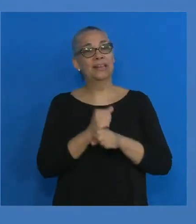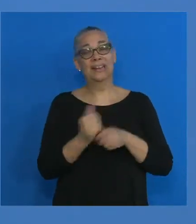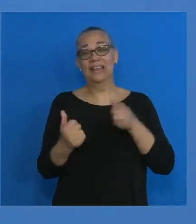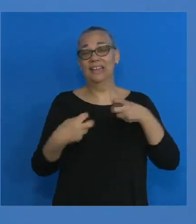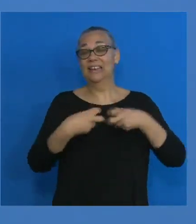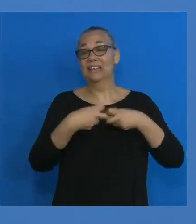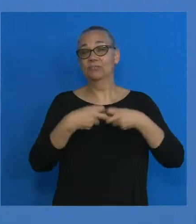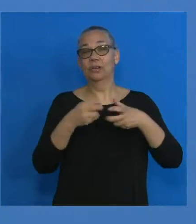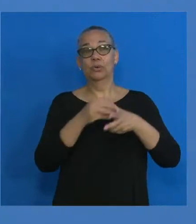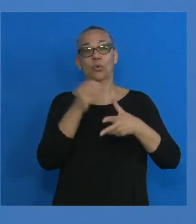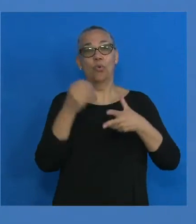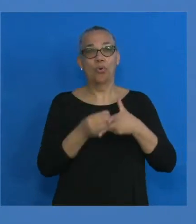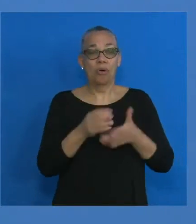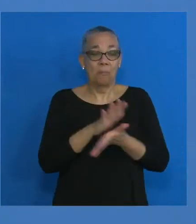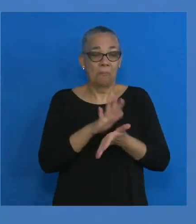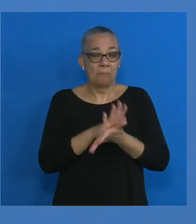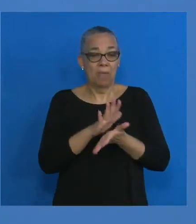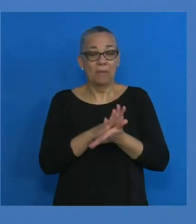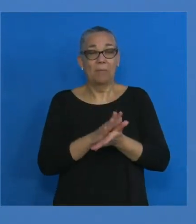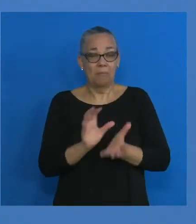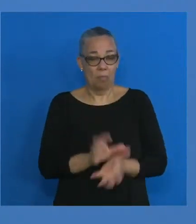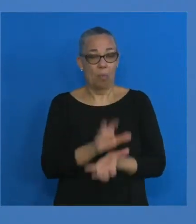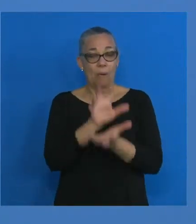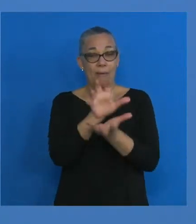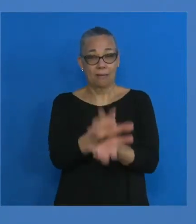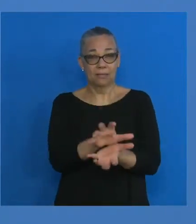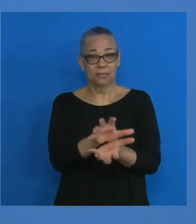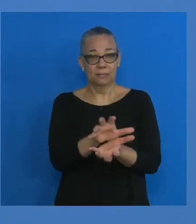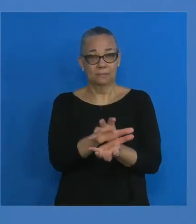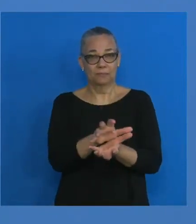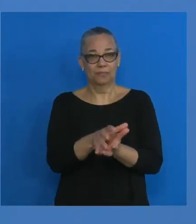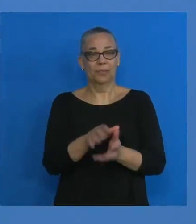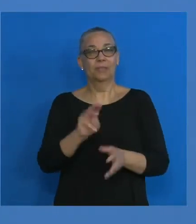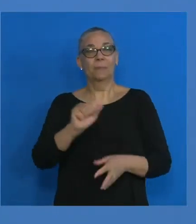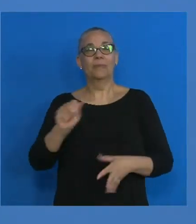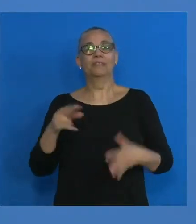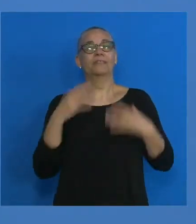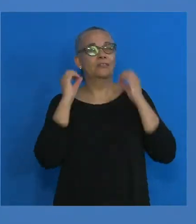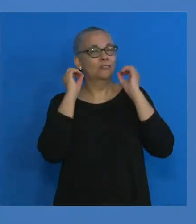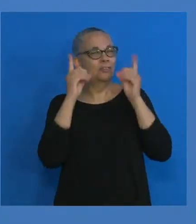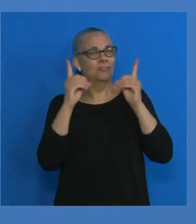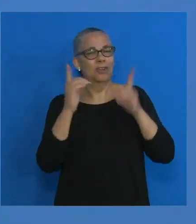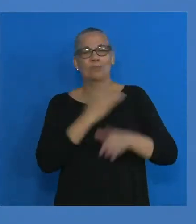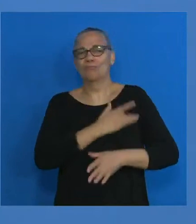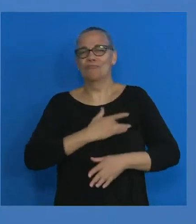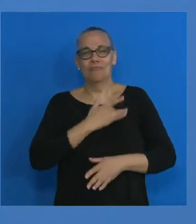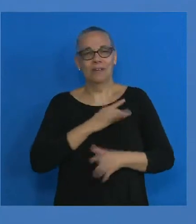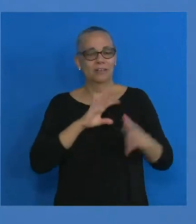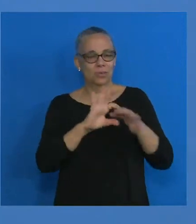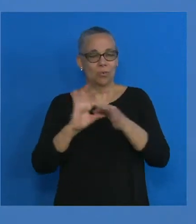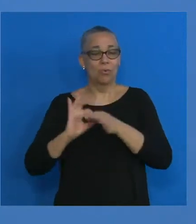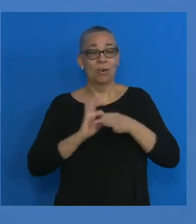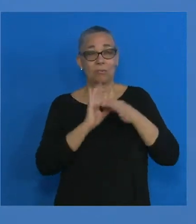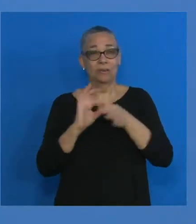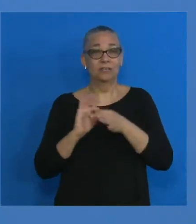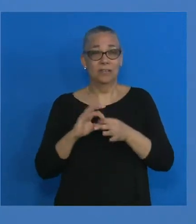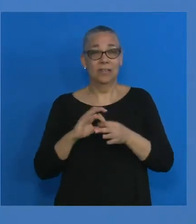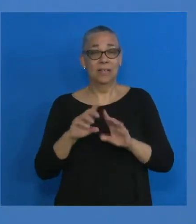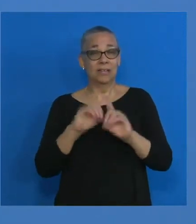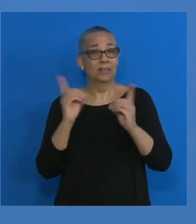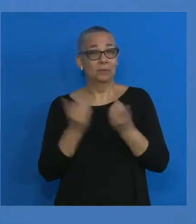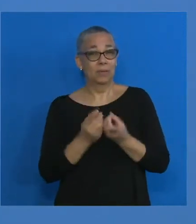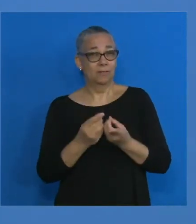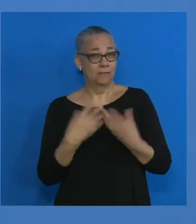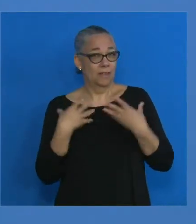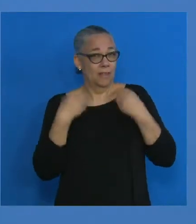work packets. The Ministry of Education appreciates the cooperation of the Department of Health and teachers throughout our public school